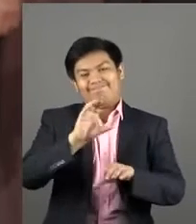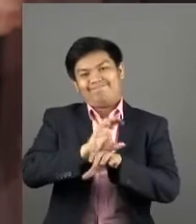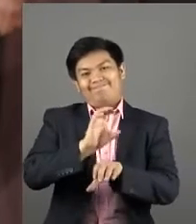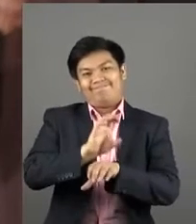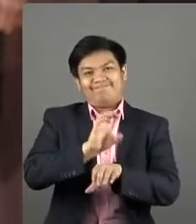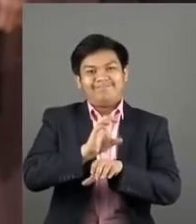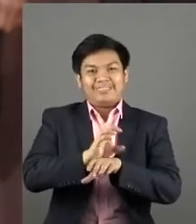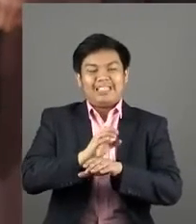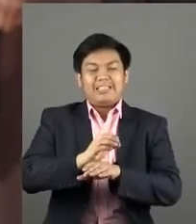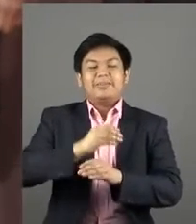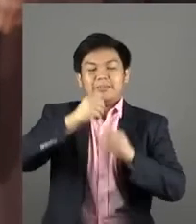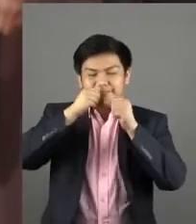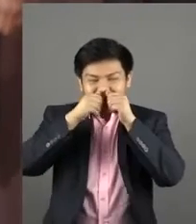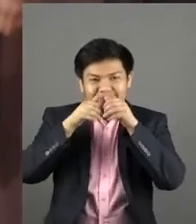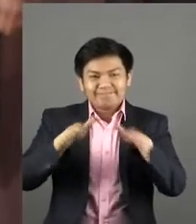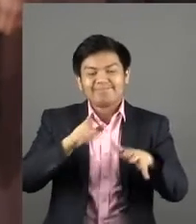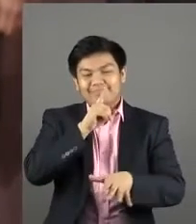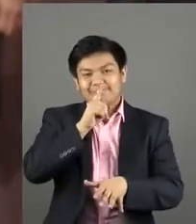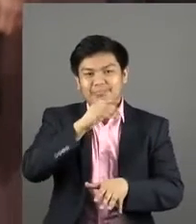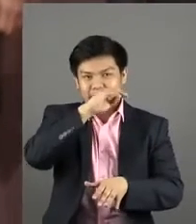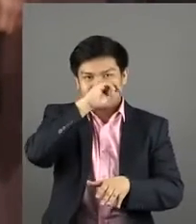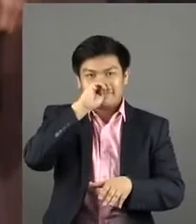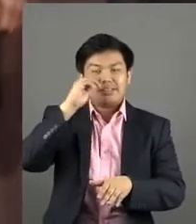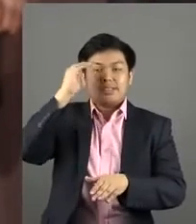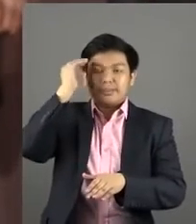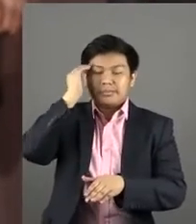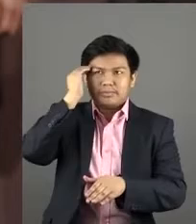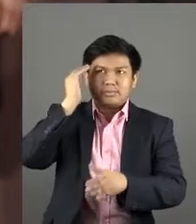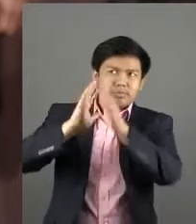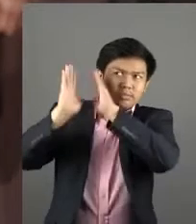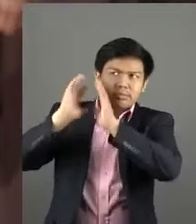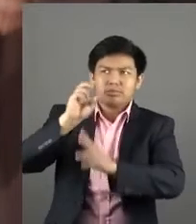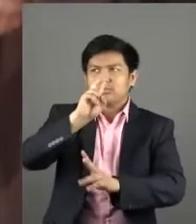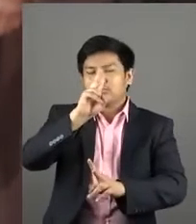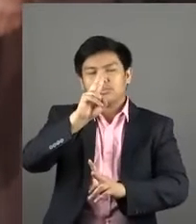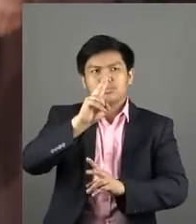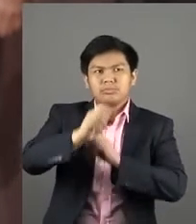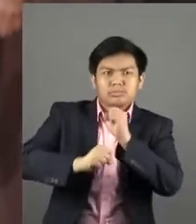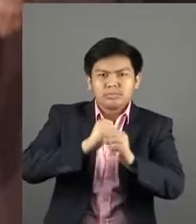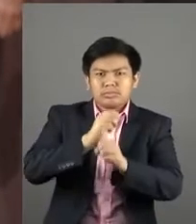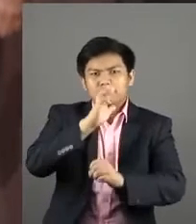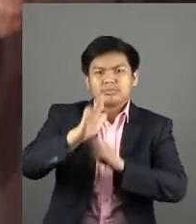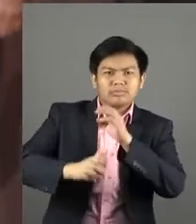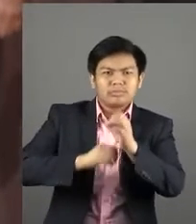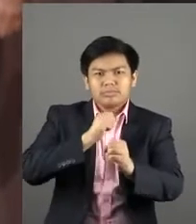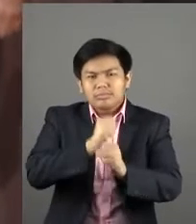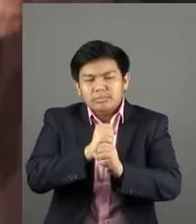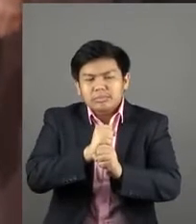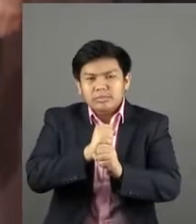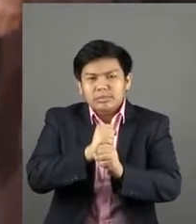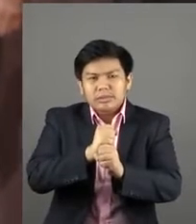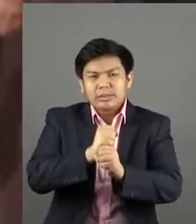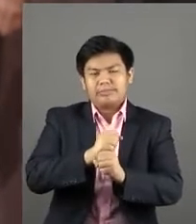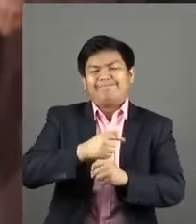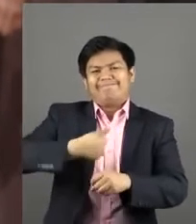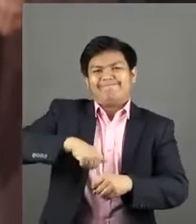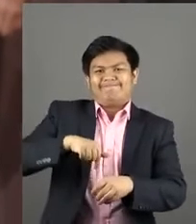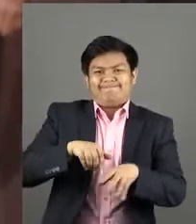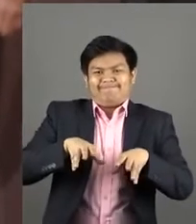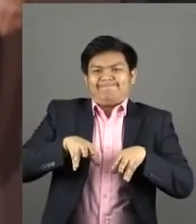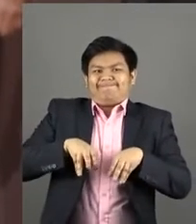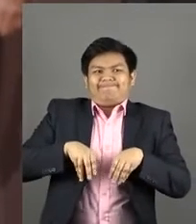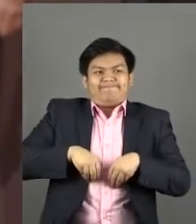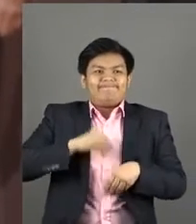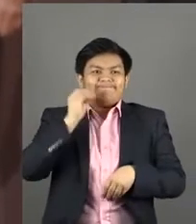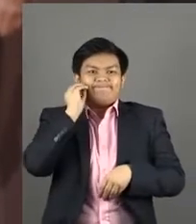truly, it is a blessing knowing that in the past 2.5 to 3 years, we have been holed up in our own